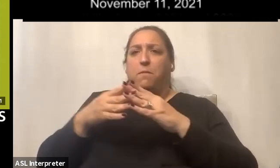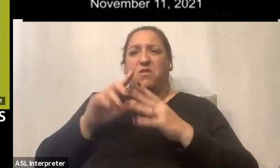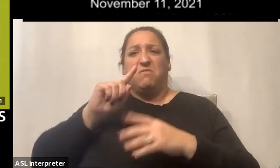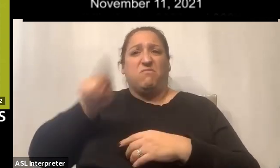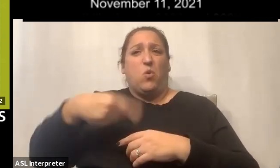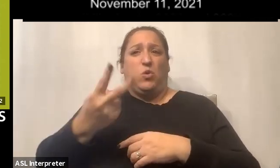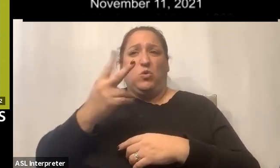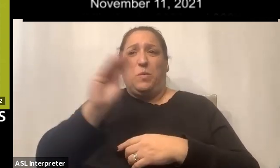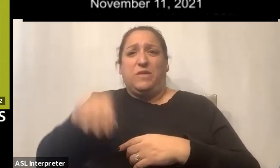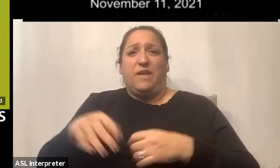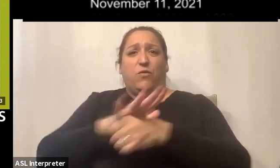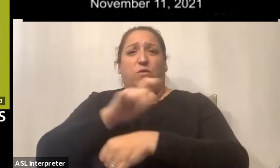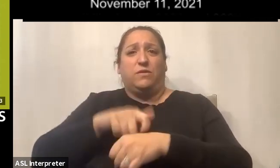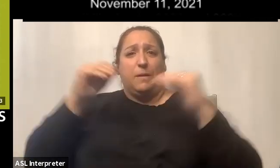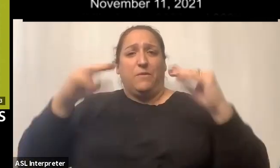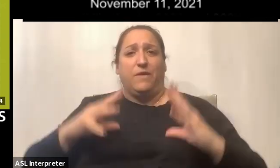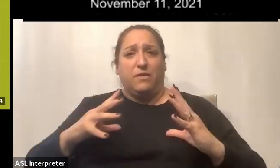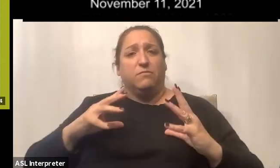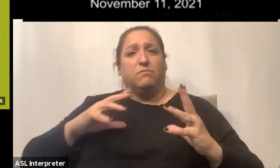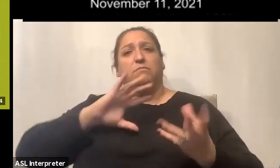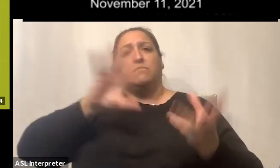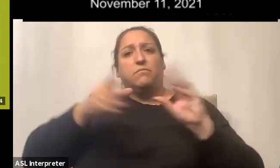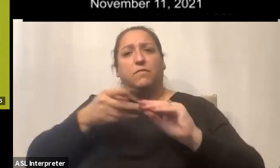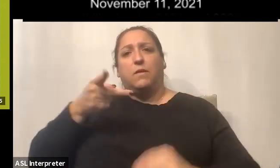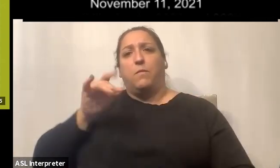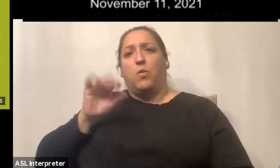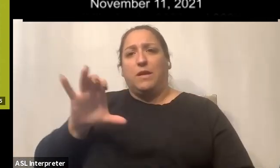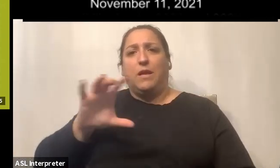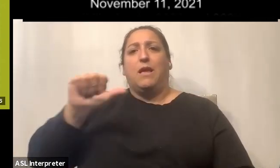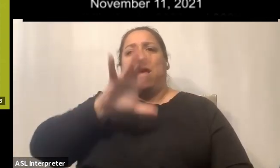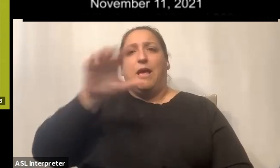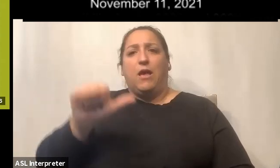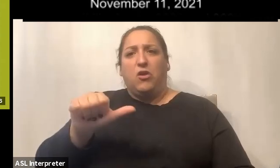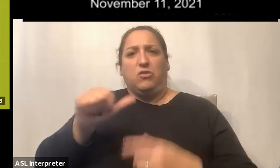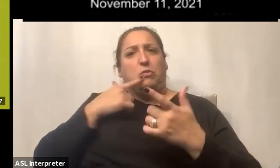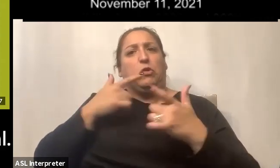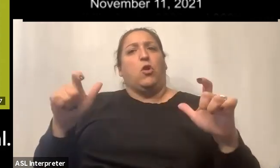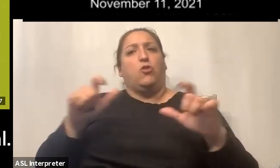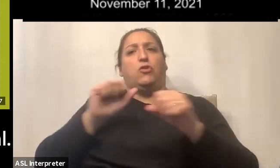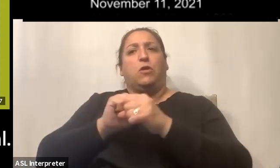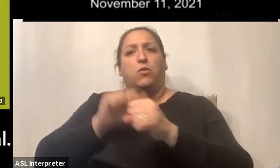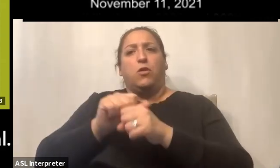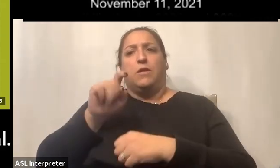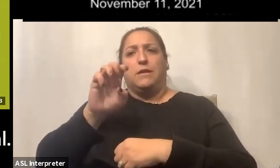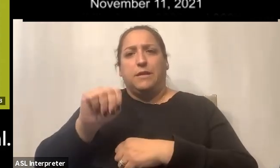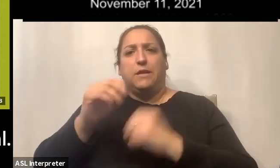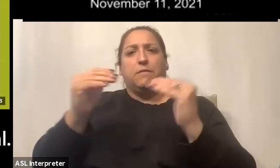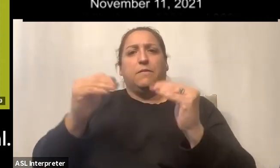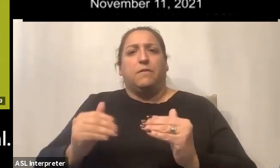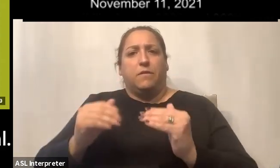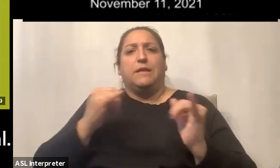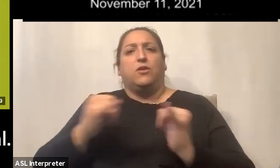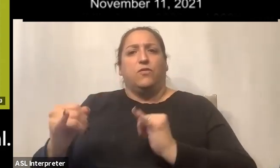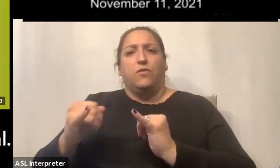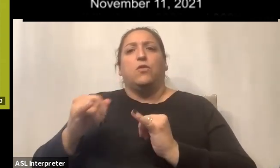of full-time professors. Among the people of color, Asians are largely employed in a STEM occupation, followed by individuals who identify as